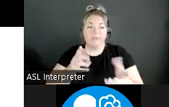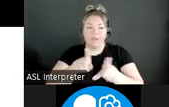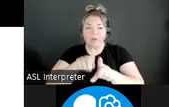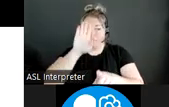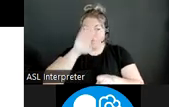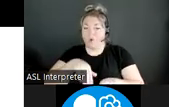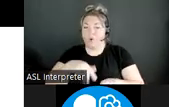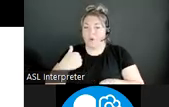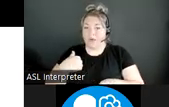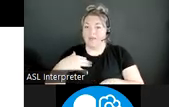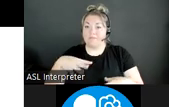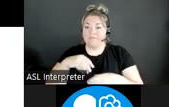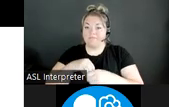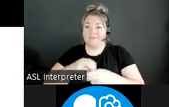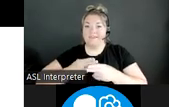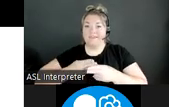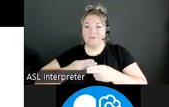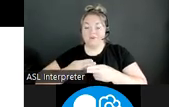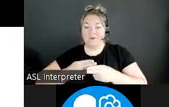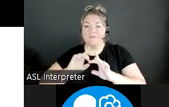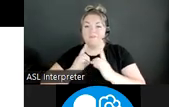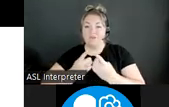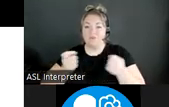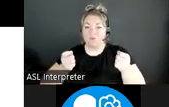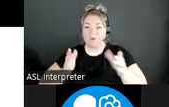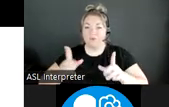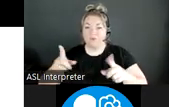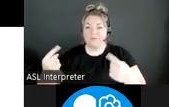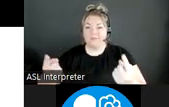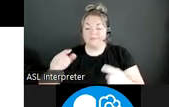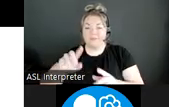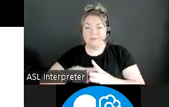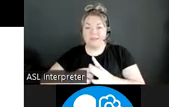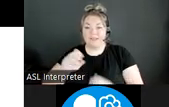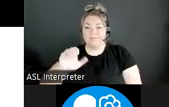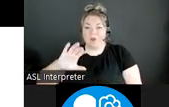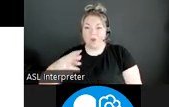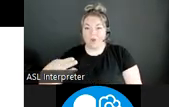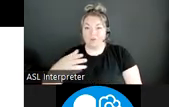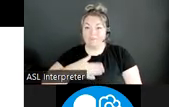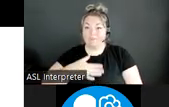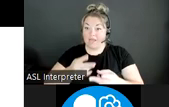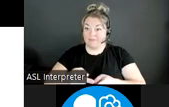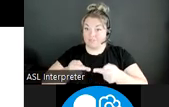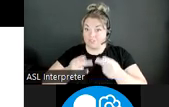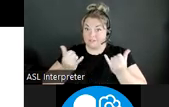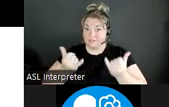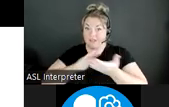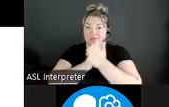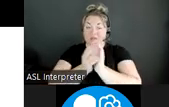had been the interim division director since the beginning of March, and my position is now